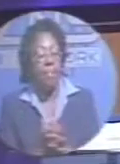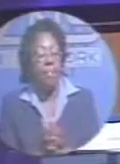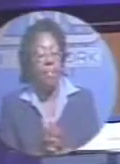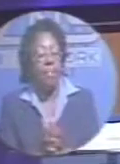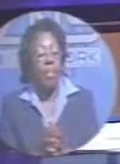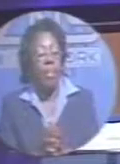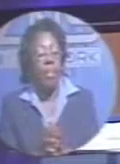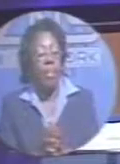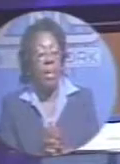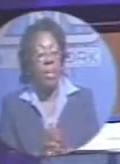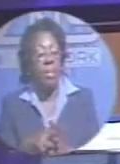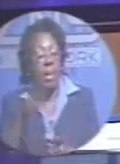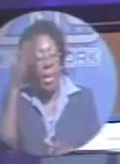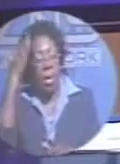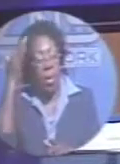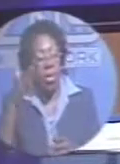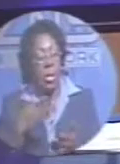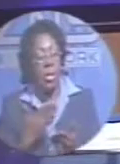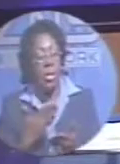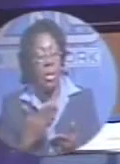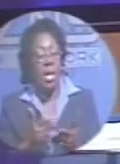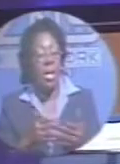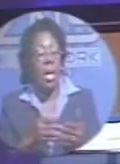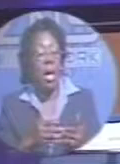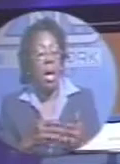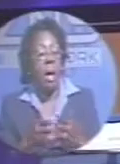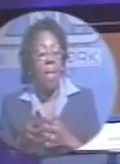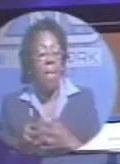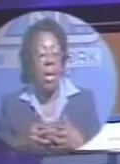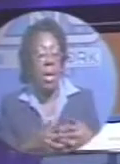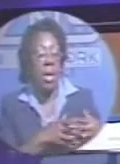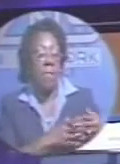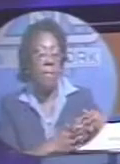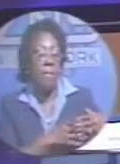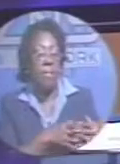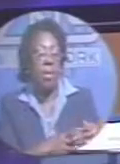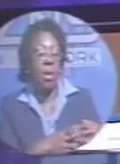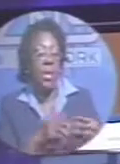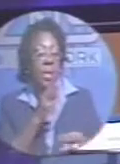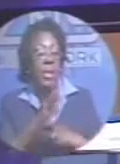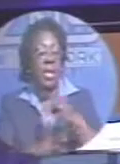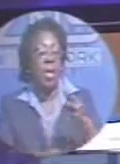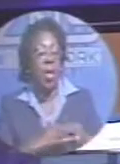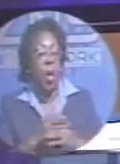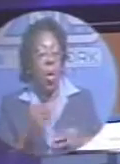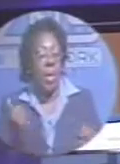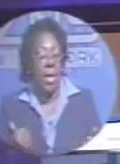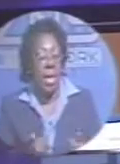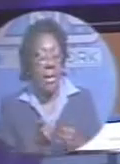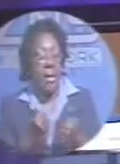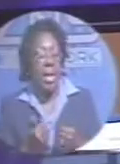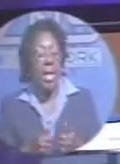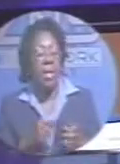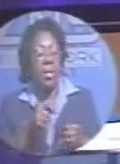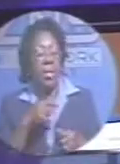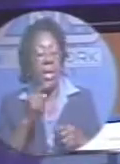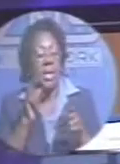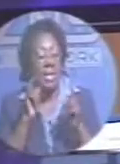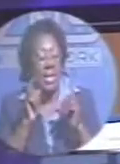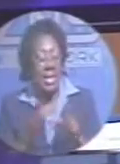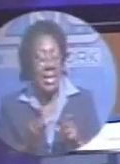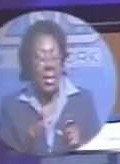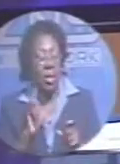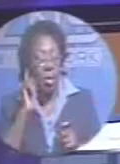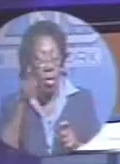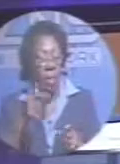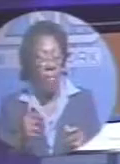the Mission Academy knows full well that American football has become a global game, and so there's definitely a need to look for